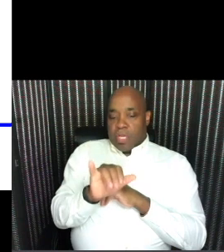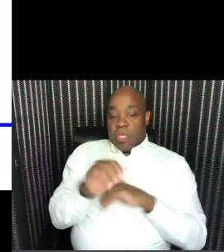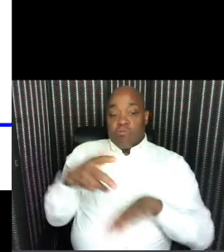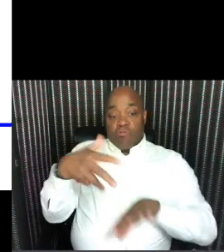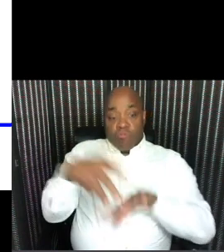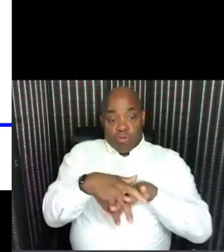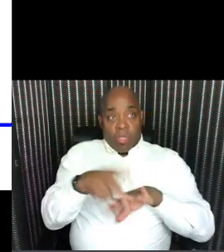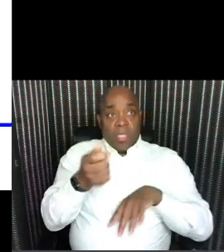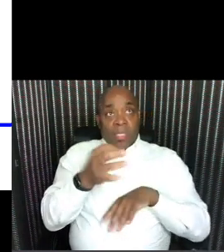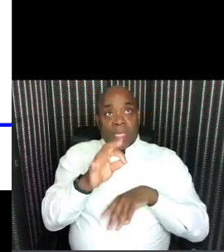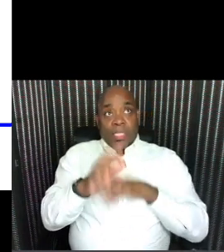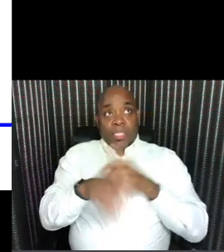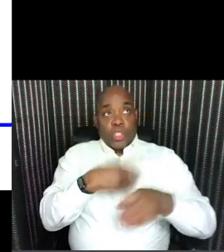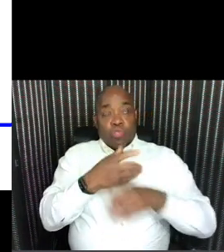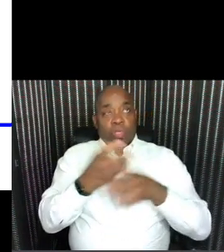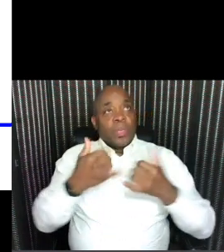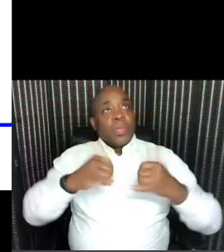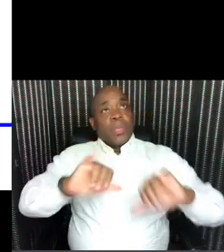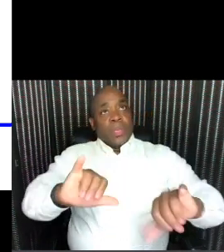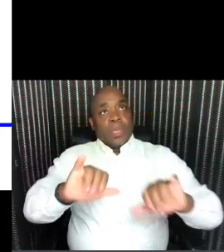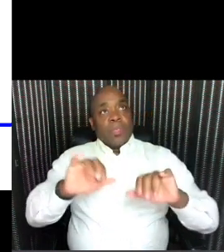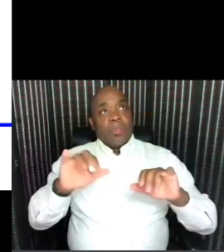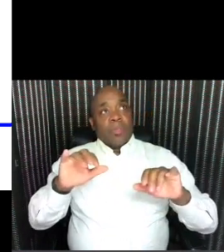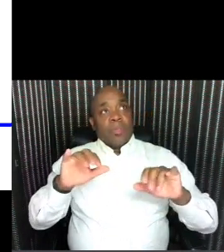matters to people all around the world.